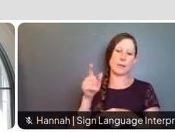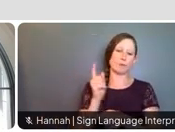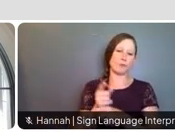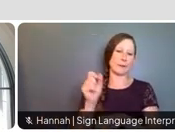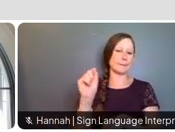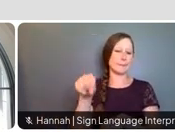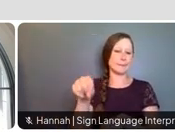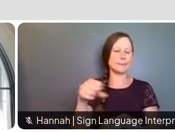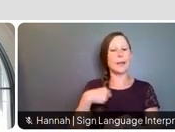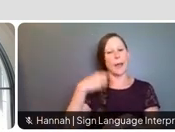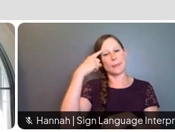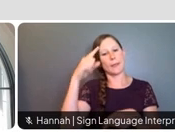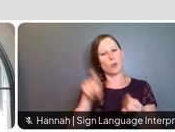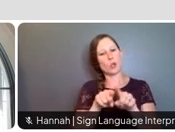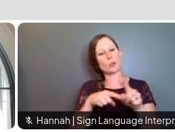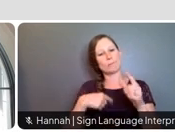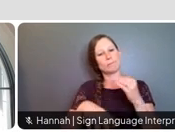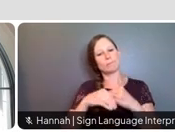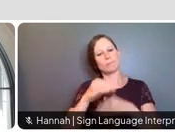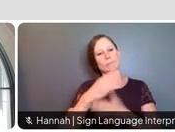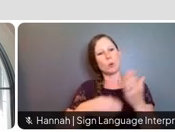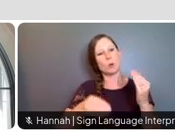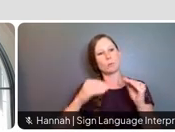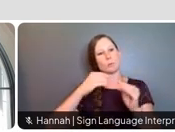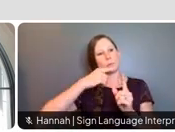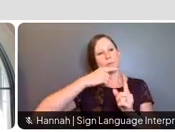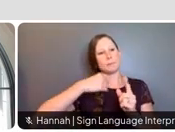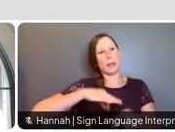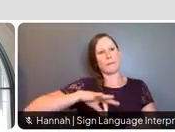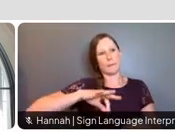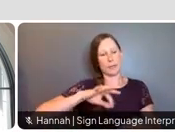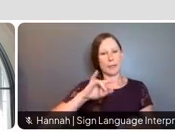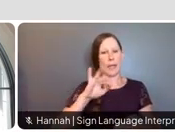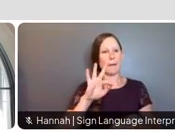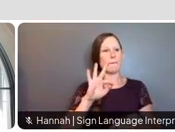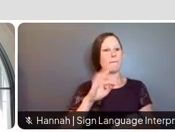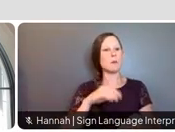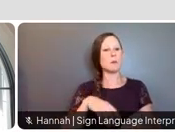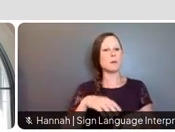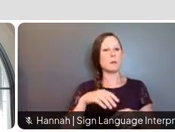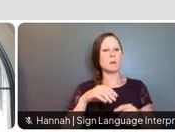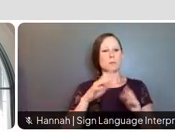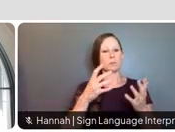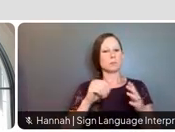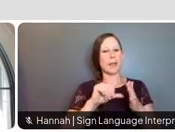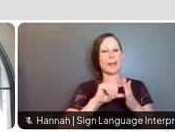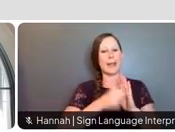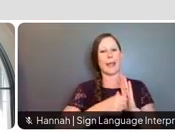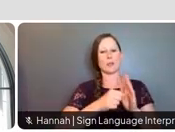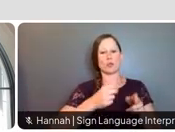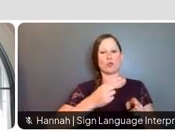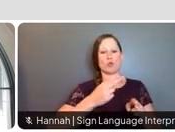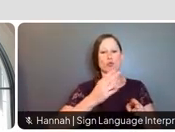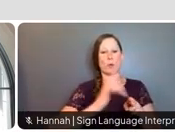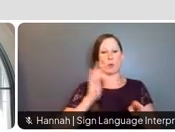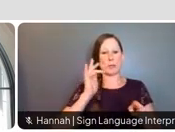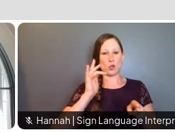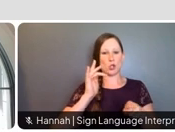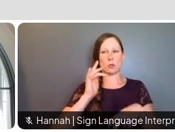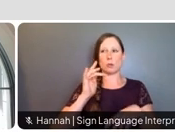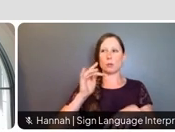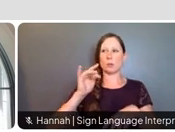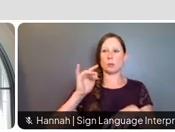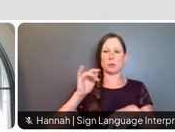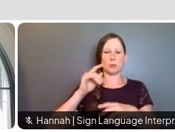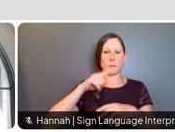just an additional benefit, there is a certain enhanced reputation and brand to being a publicly traded company. It helps